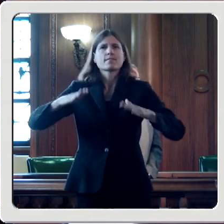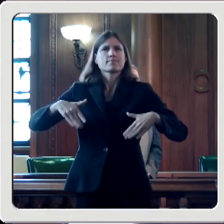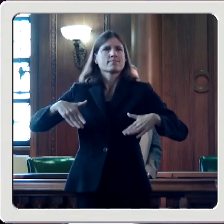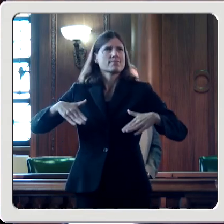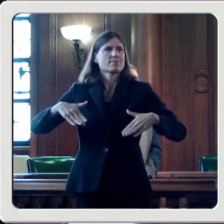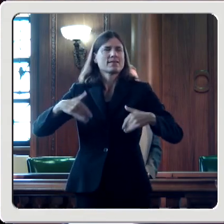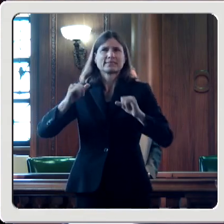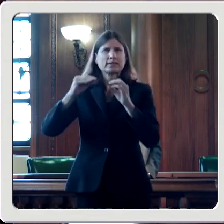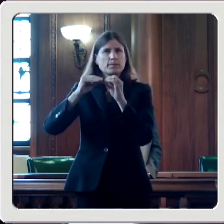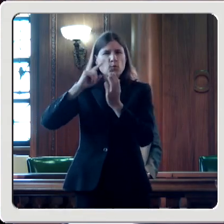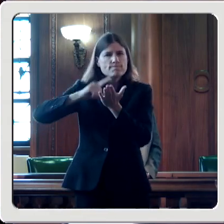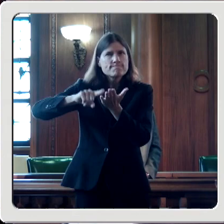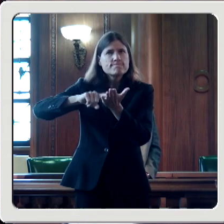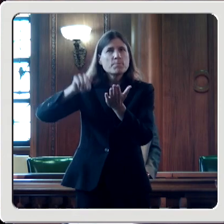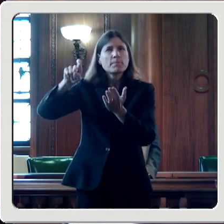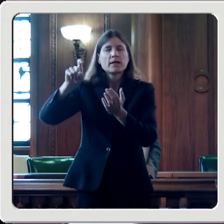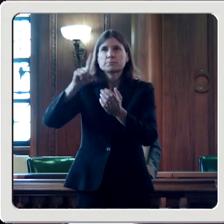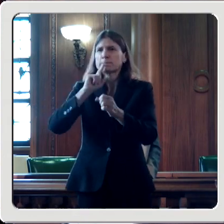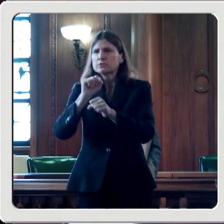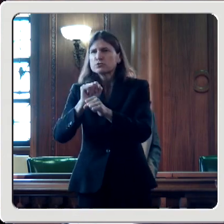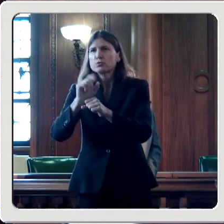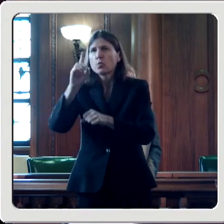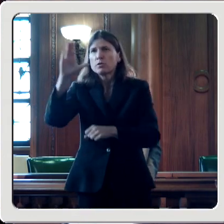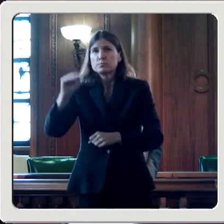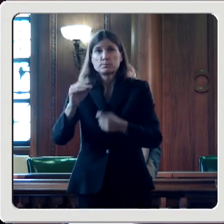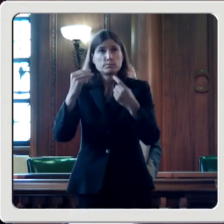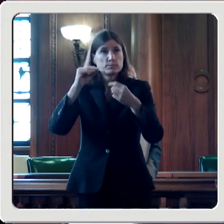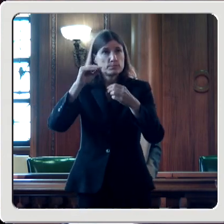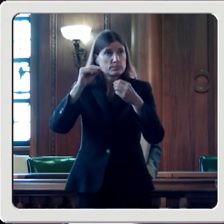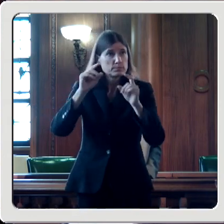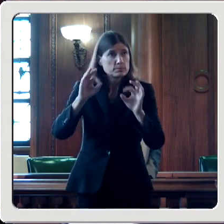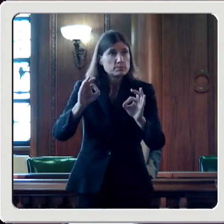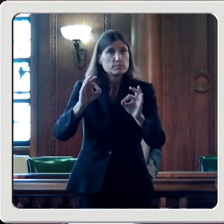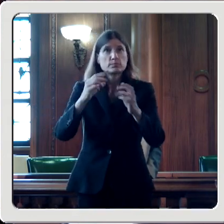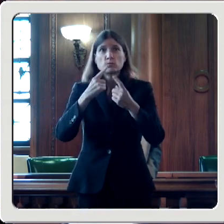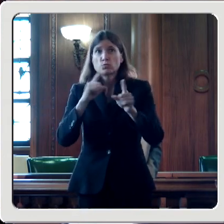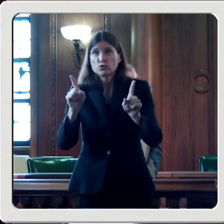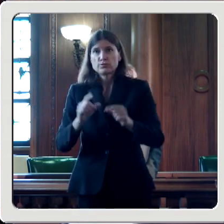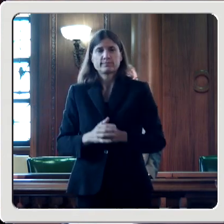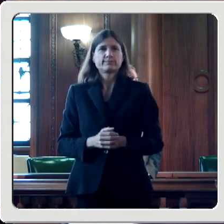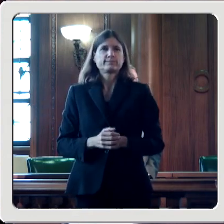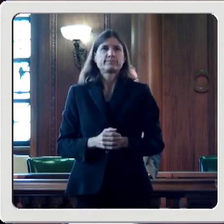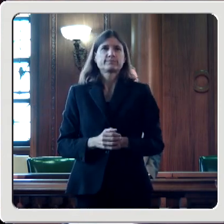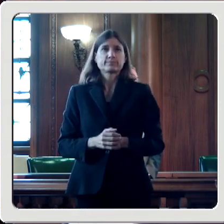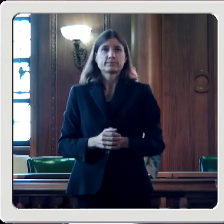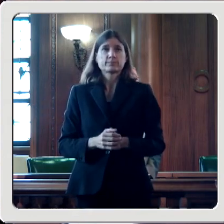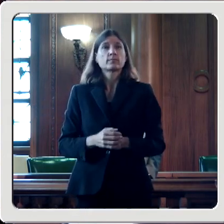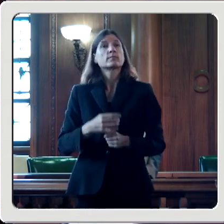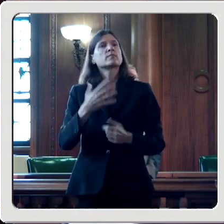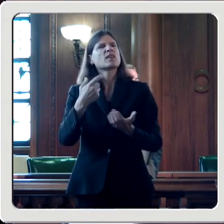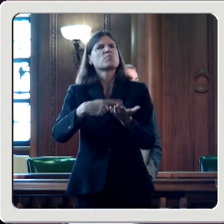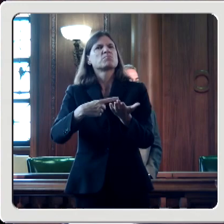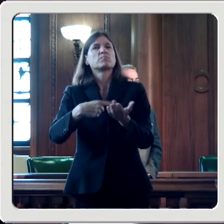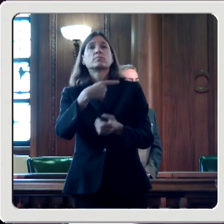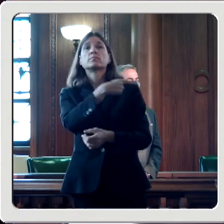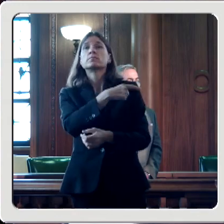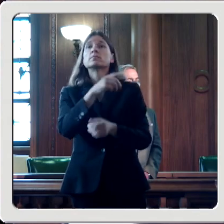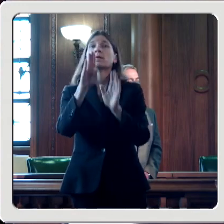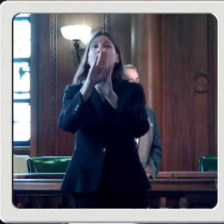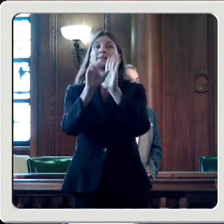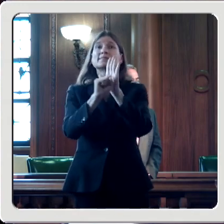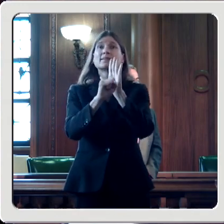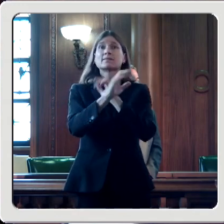very popular. We appreciated the mayor's cooperation. This was part of the Van Horn Dam